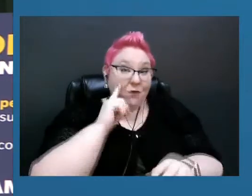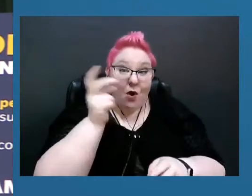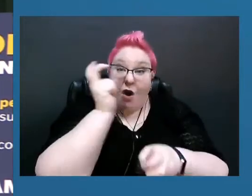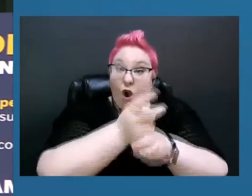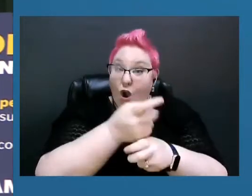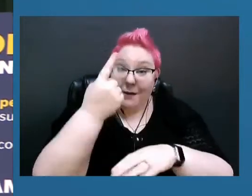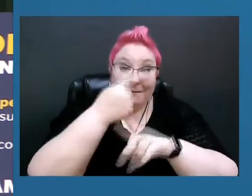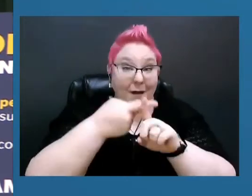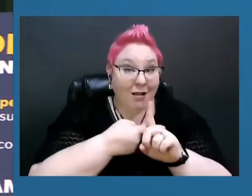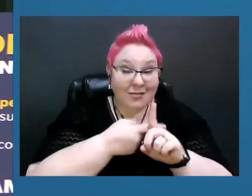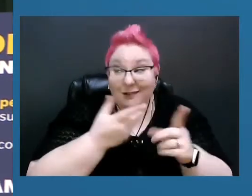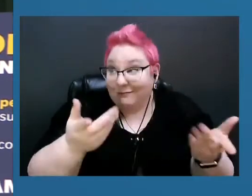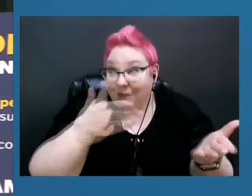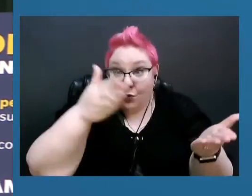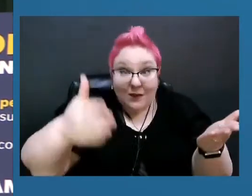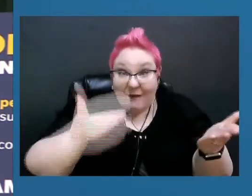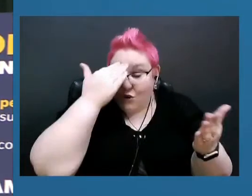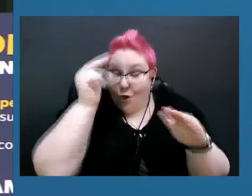that's going to happen.